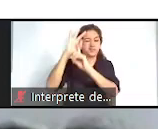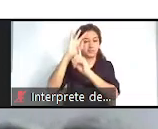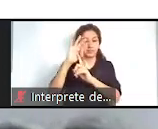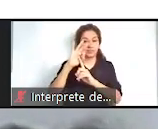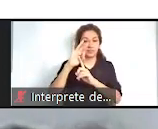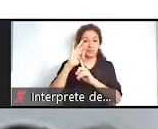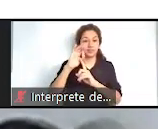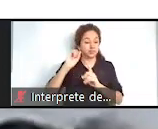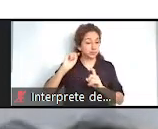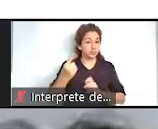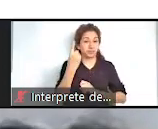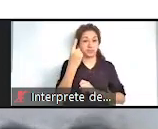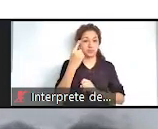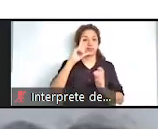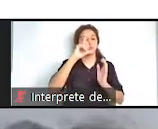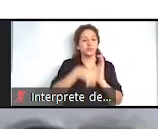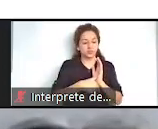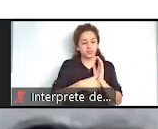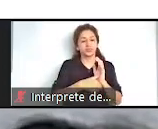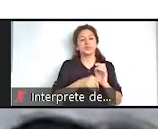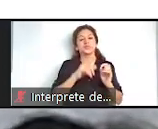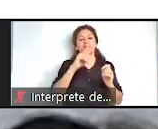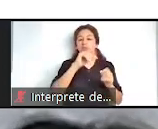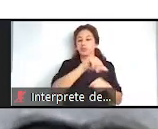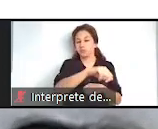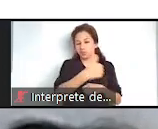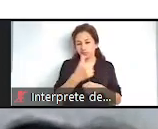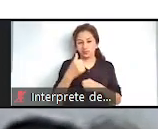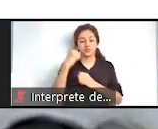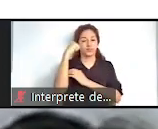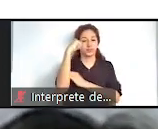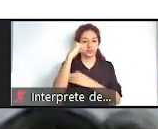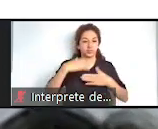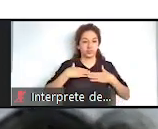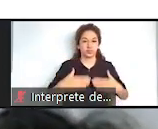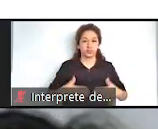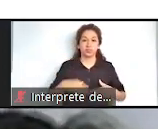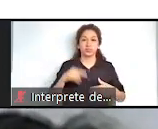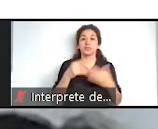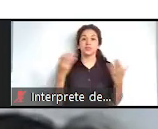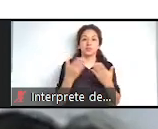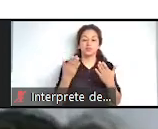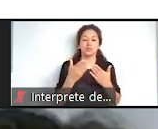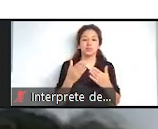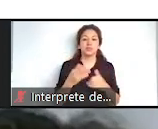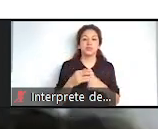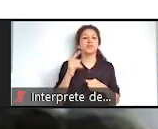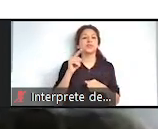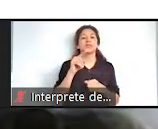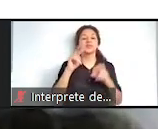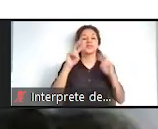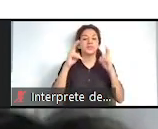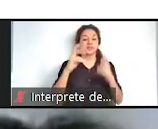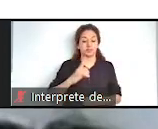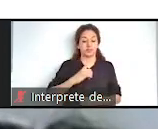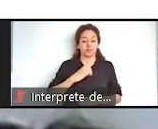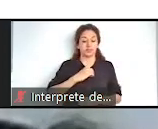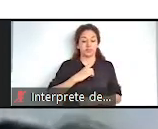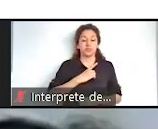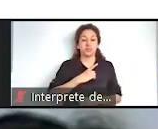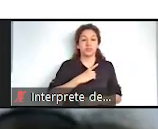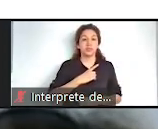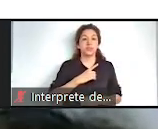right to be able to realize other human rights which is an inseparable